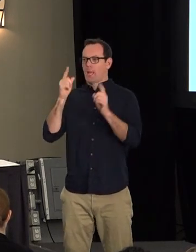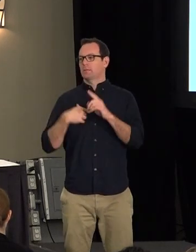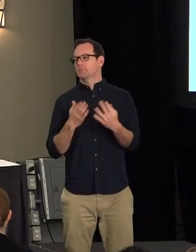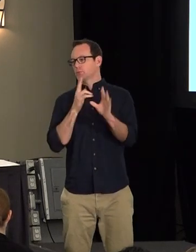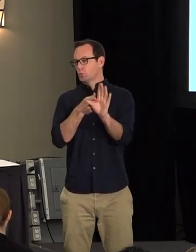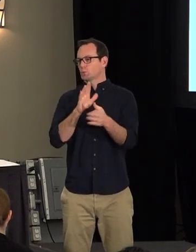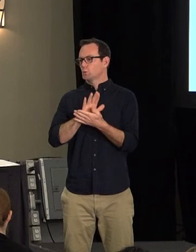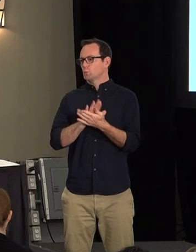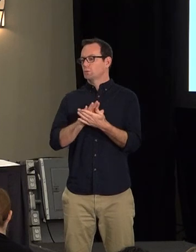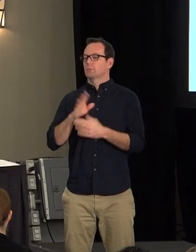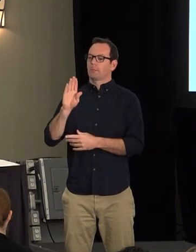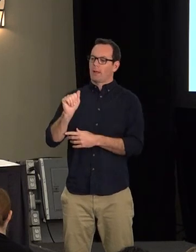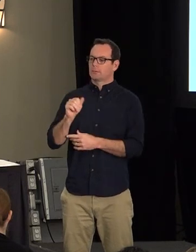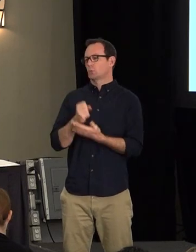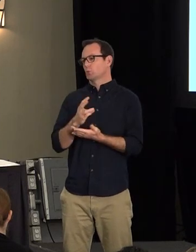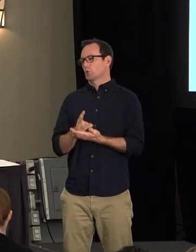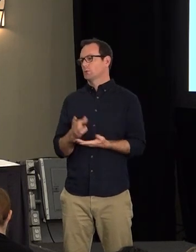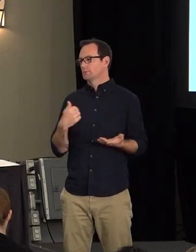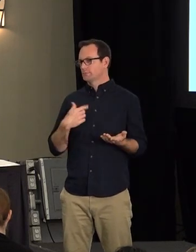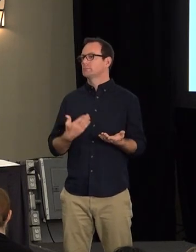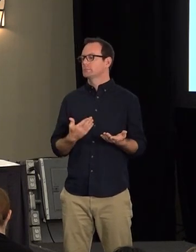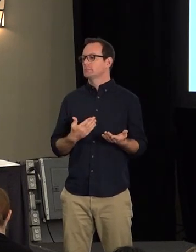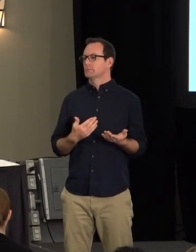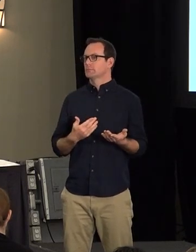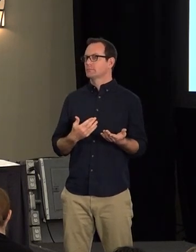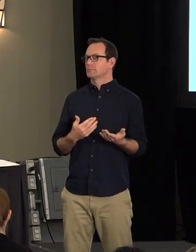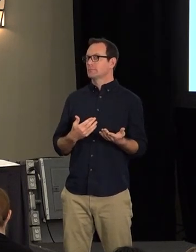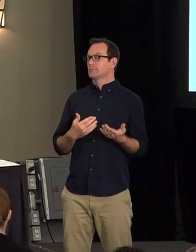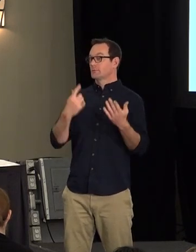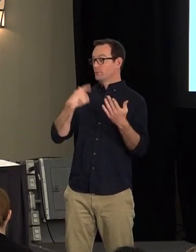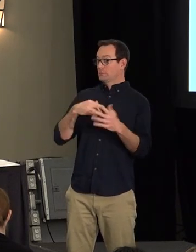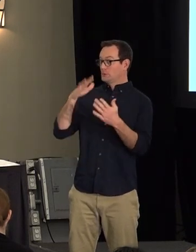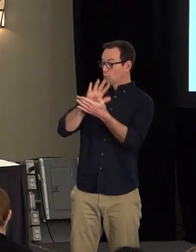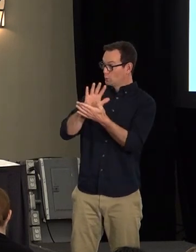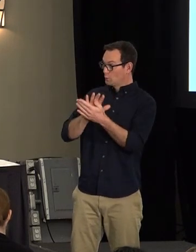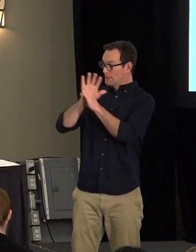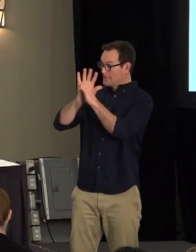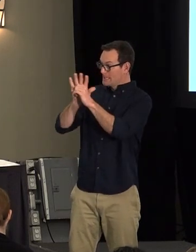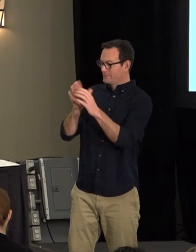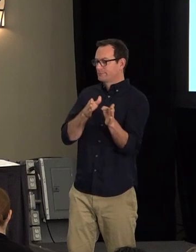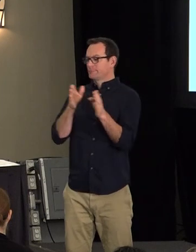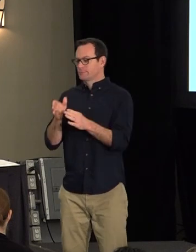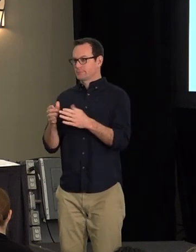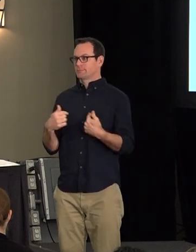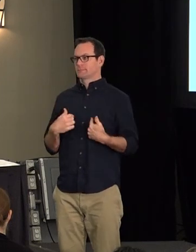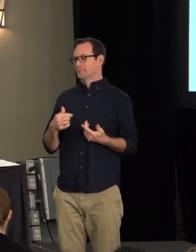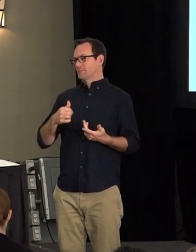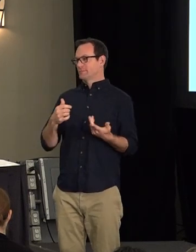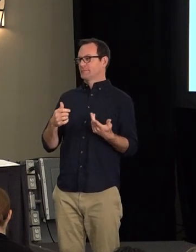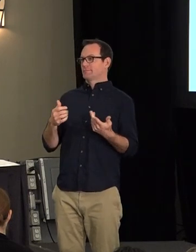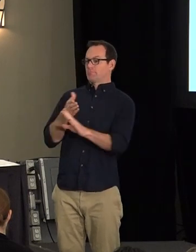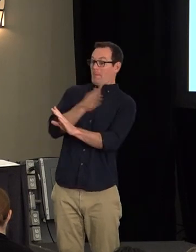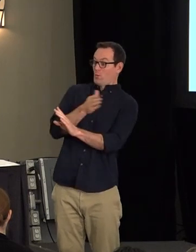wasn't mentally capable of advocating for the employment. And so I just wanted to sort of say that